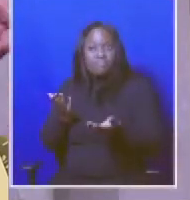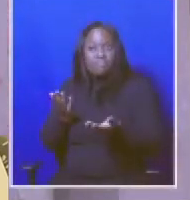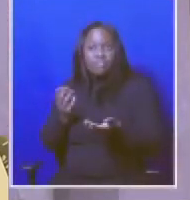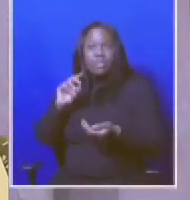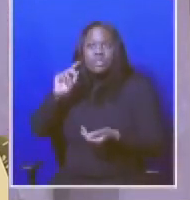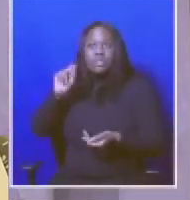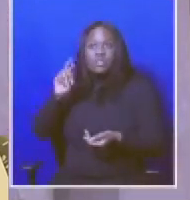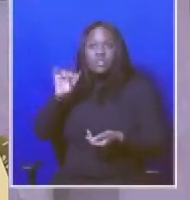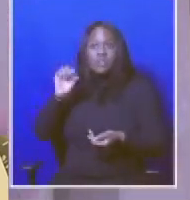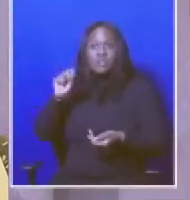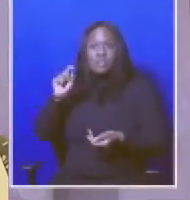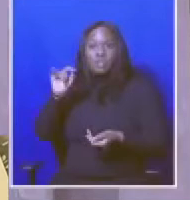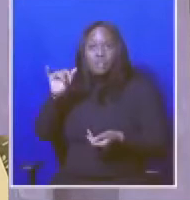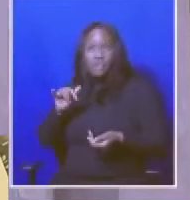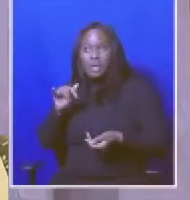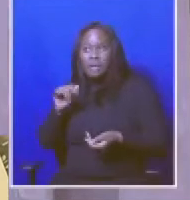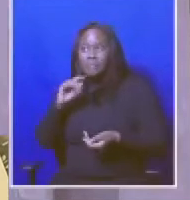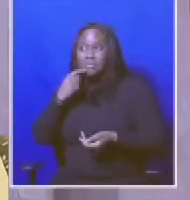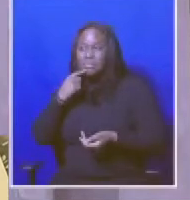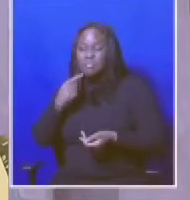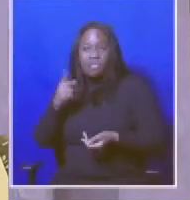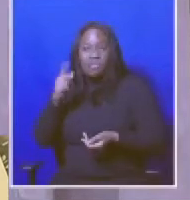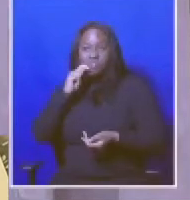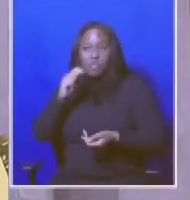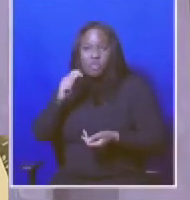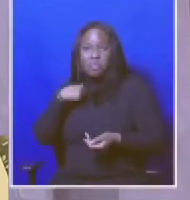Christie, I dismiss your assertion.